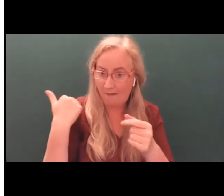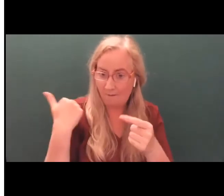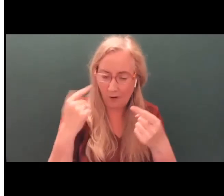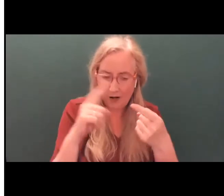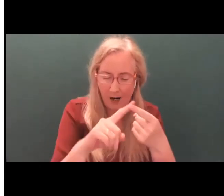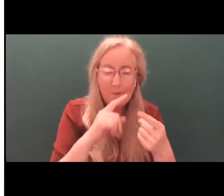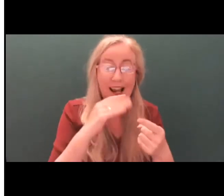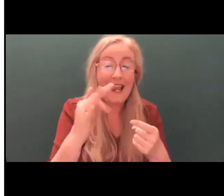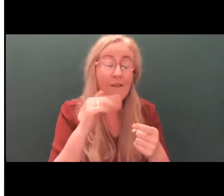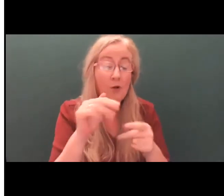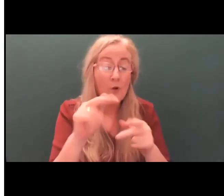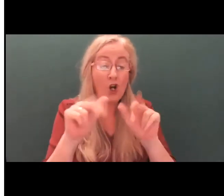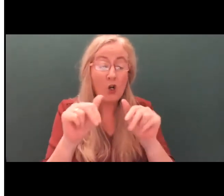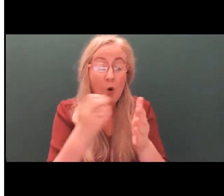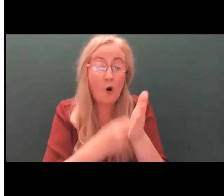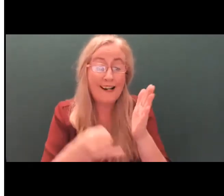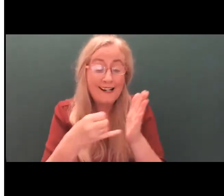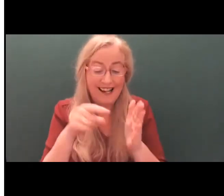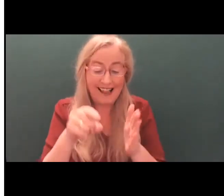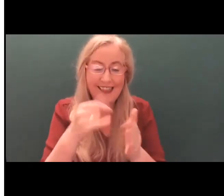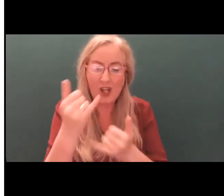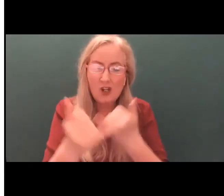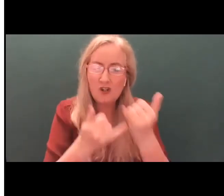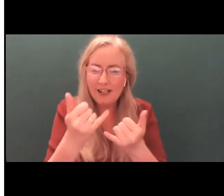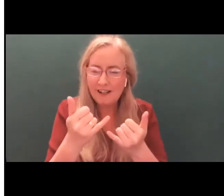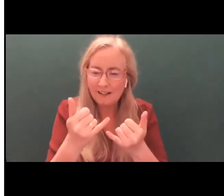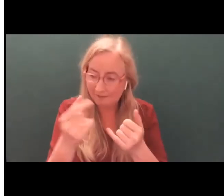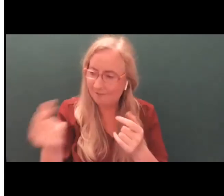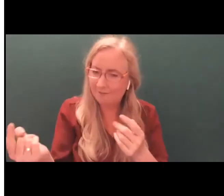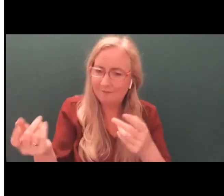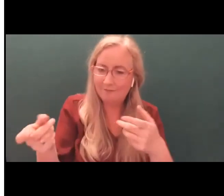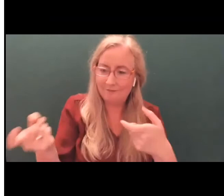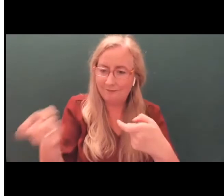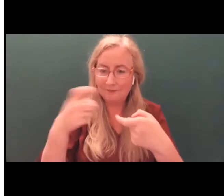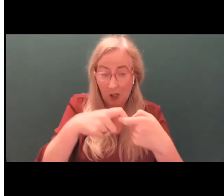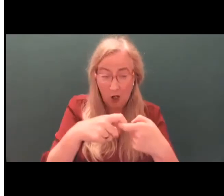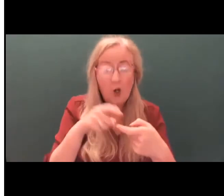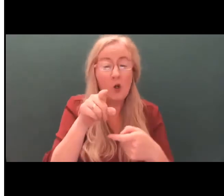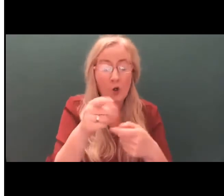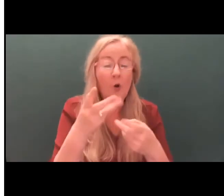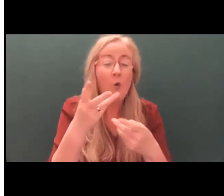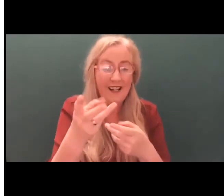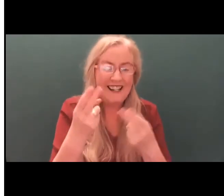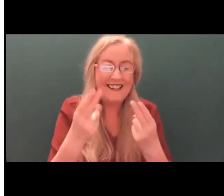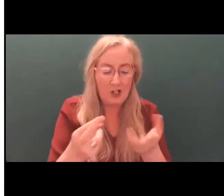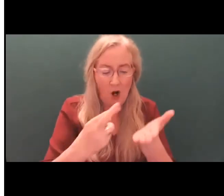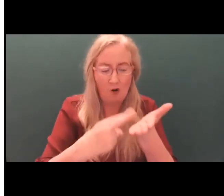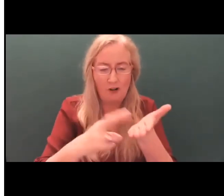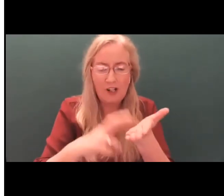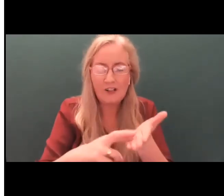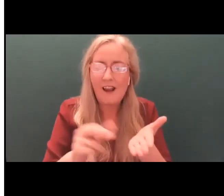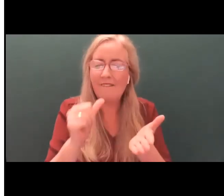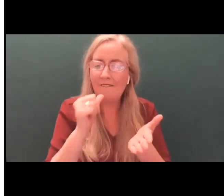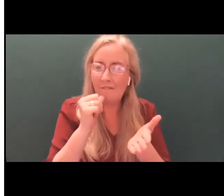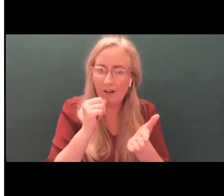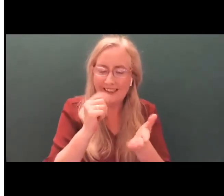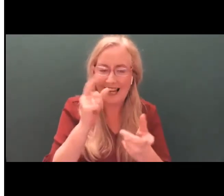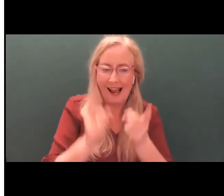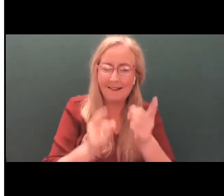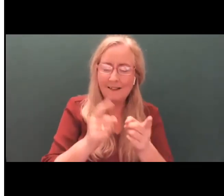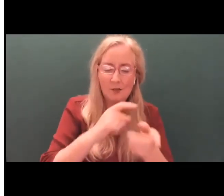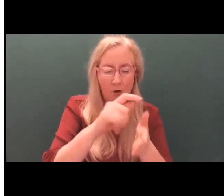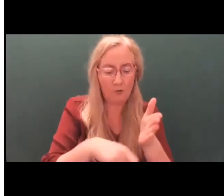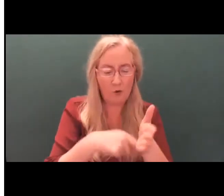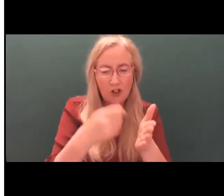new organizer this year, so one of our heritage newcomers, you will need to first register as a project organizer, and